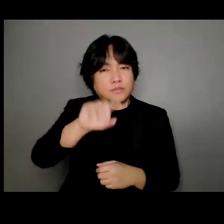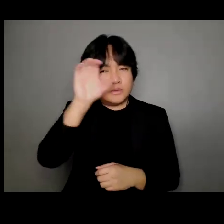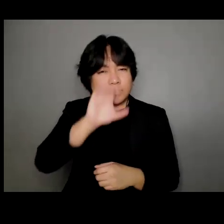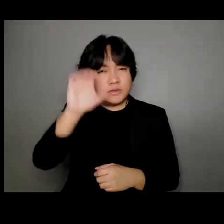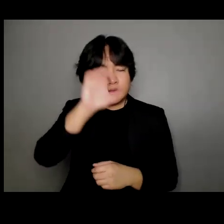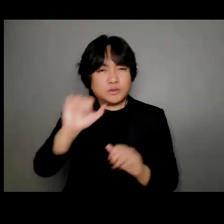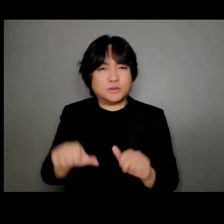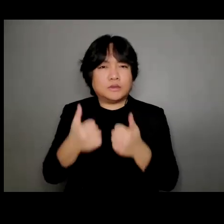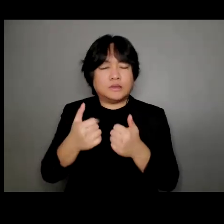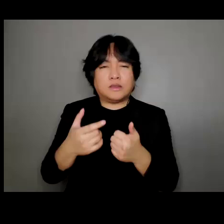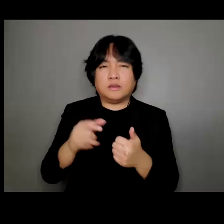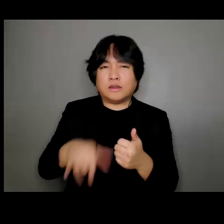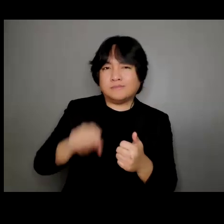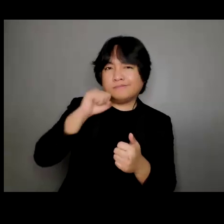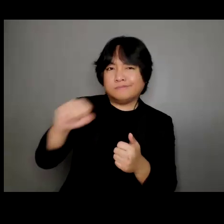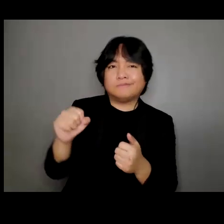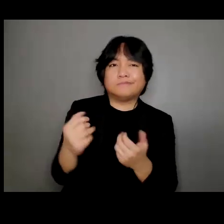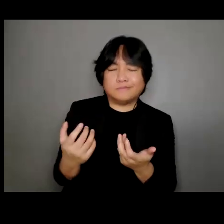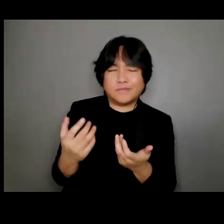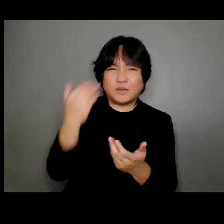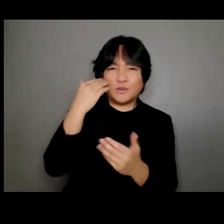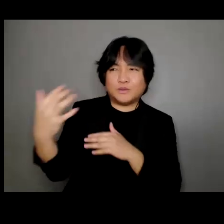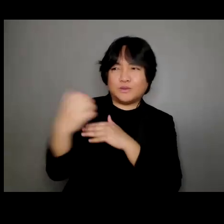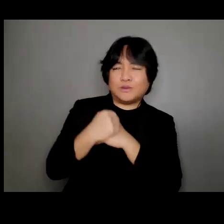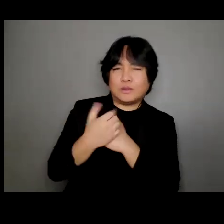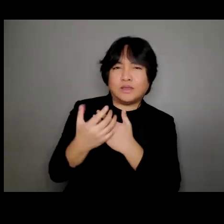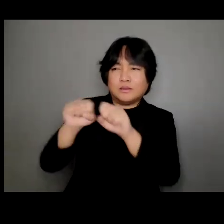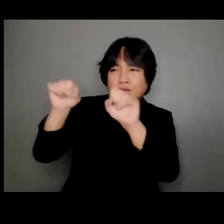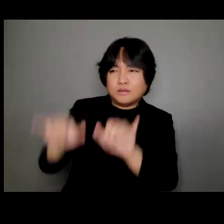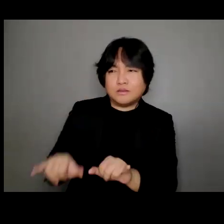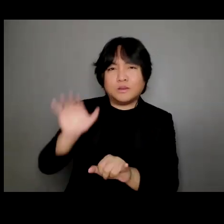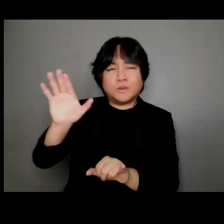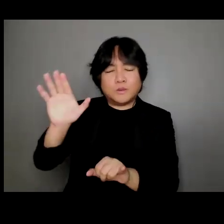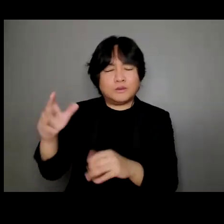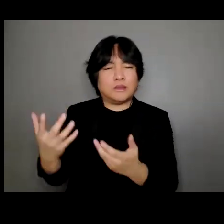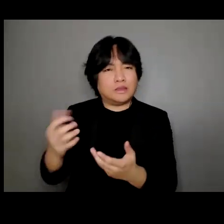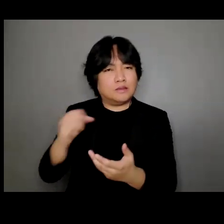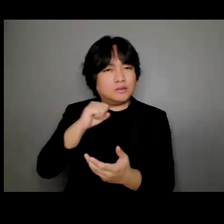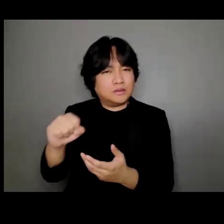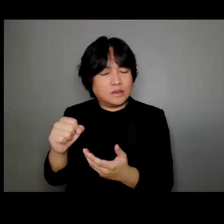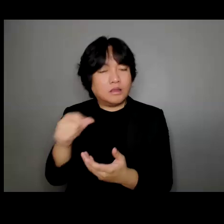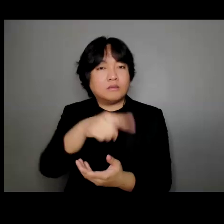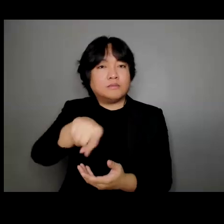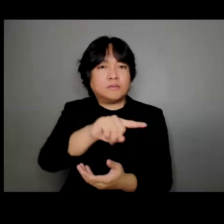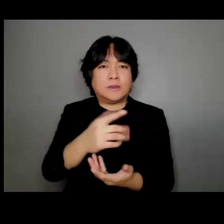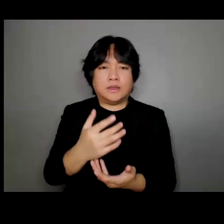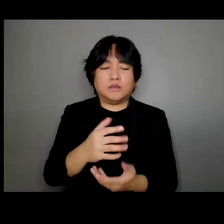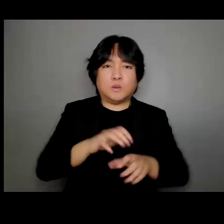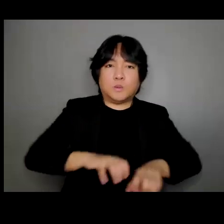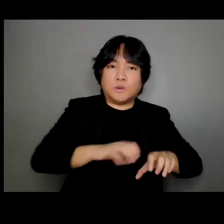challenging, resisting against, the colonial structures, colonial logics, that you contend with in your